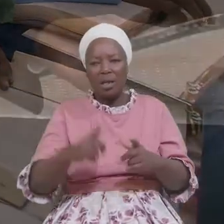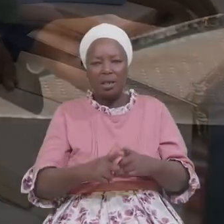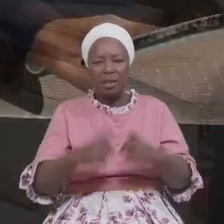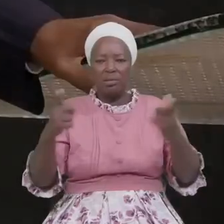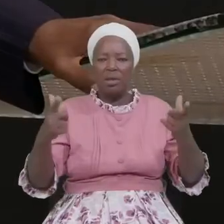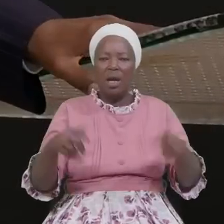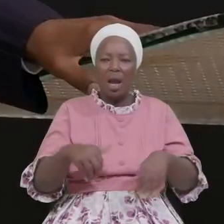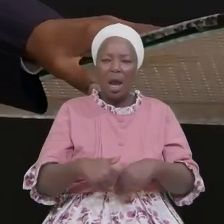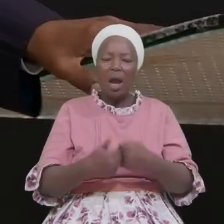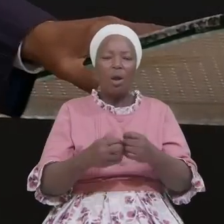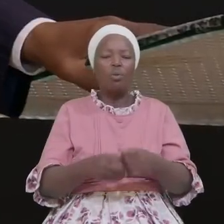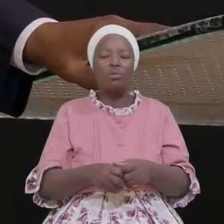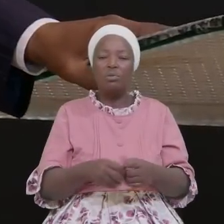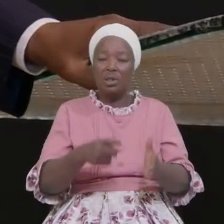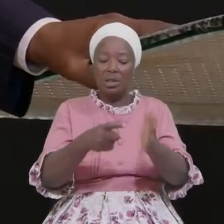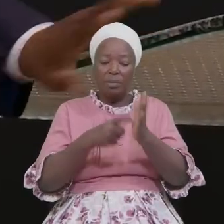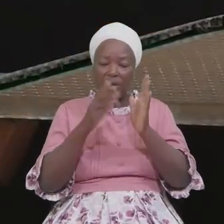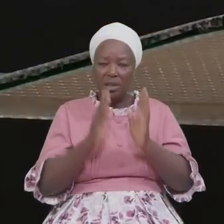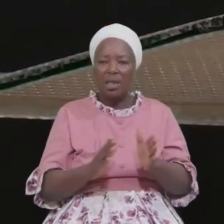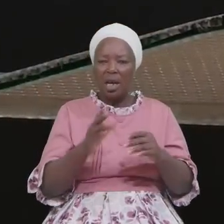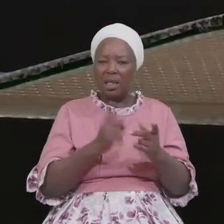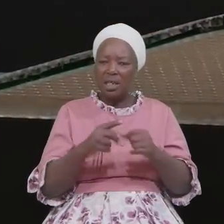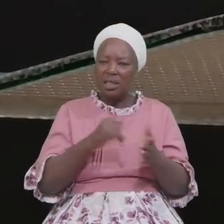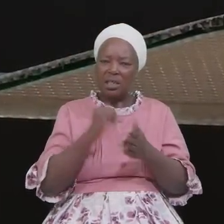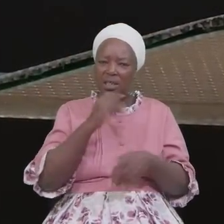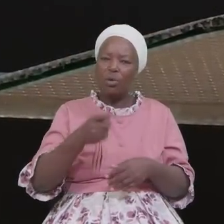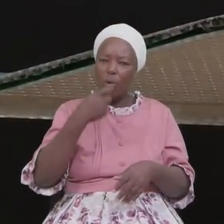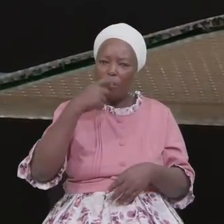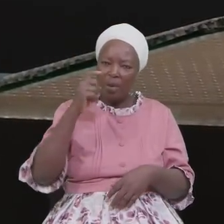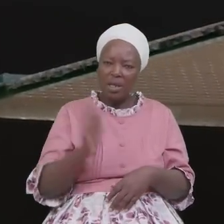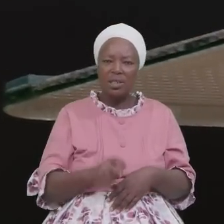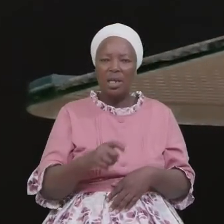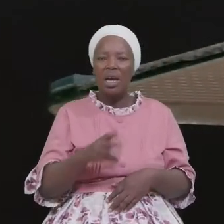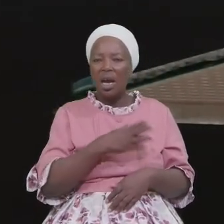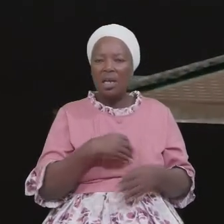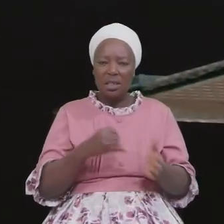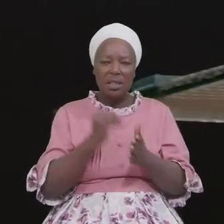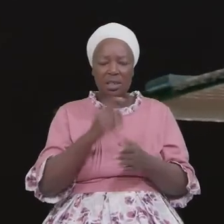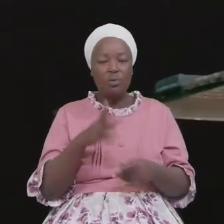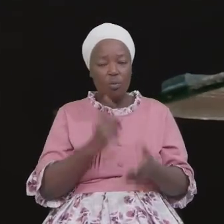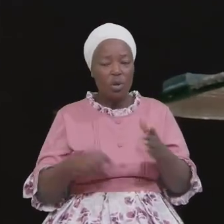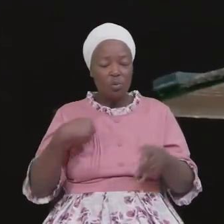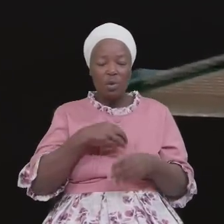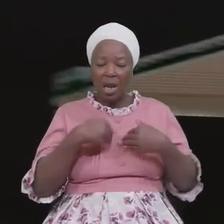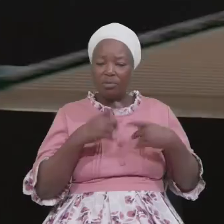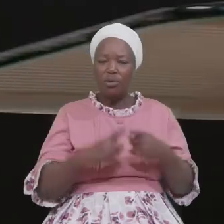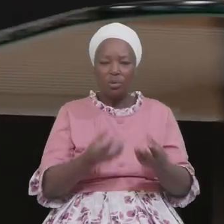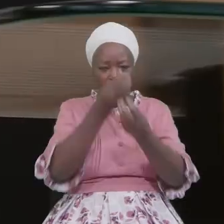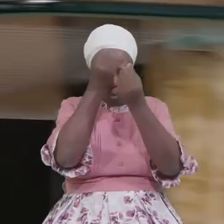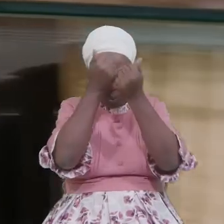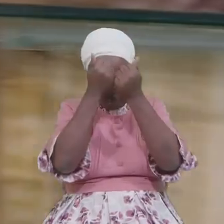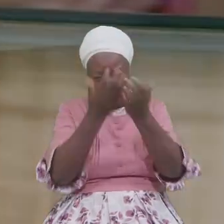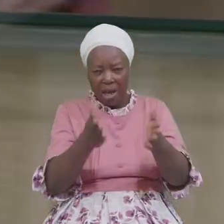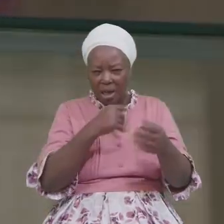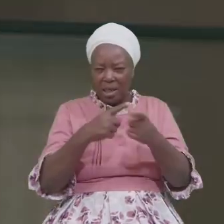how demanding is the commandment. It's the faithfulness to obey that it says, do